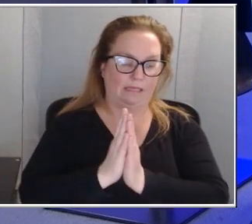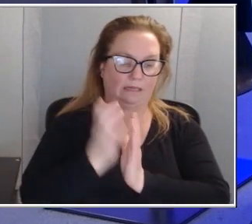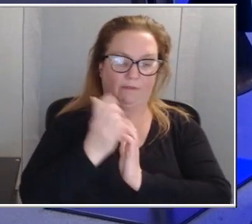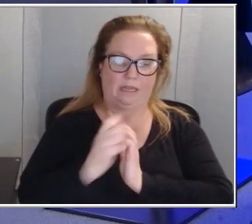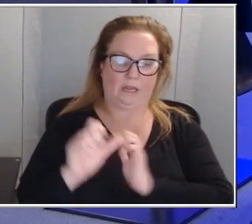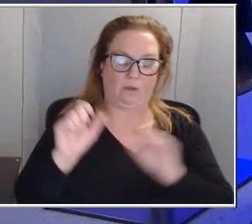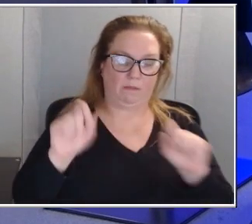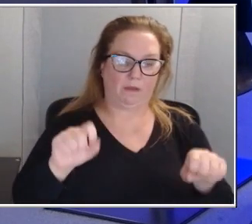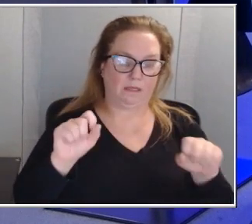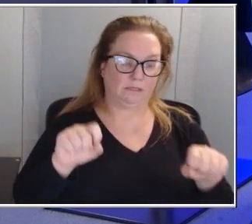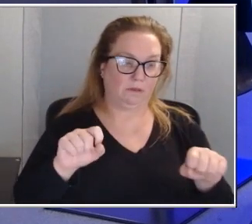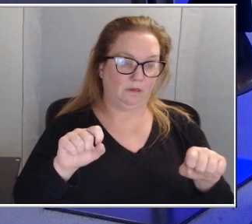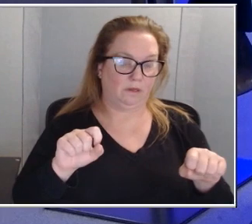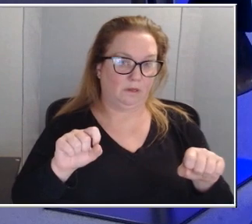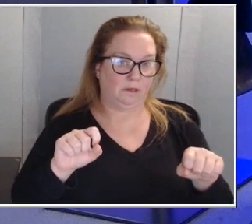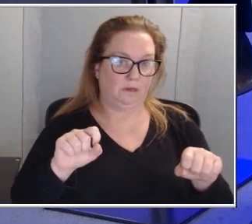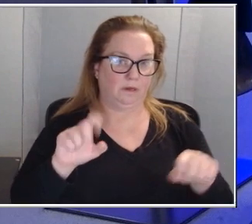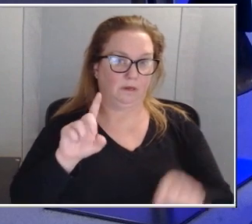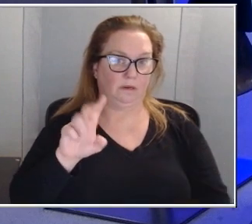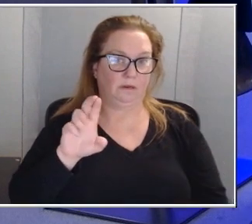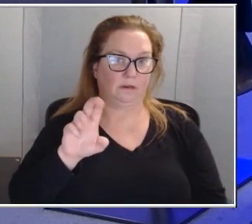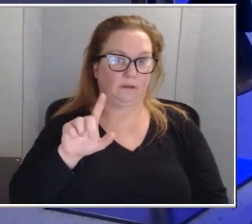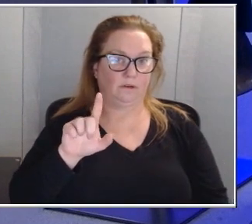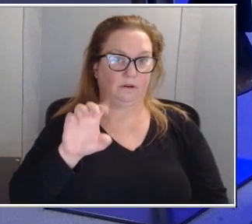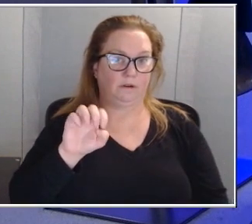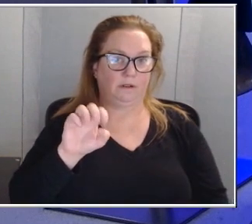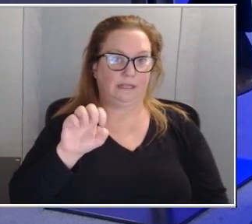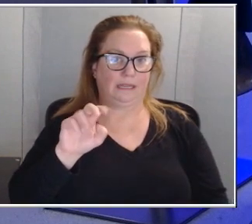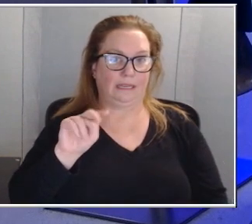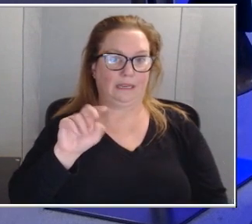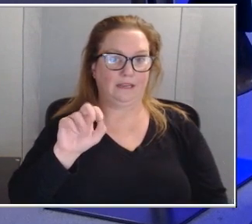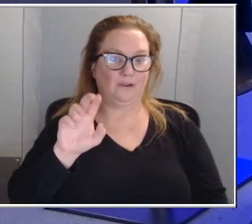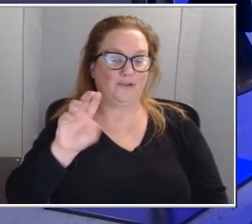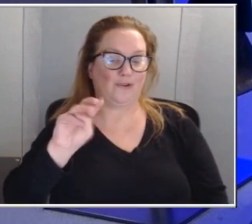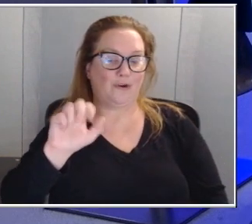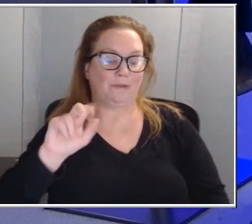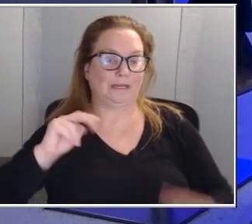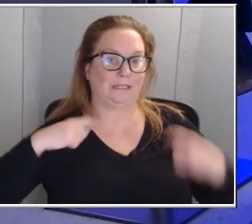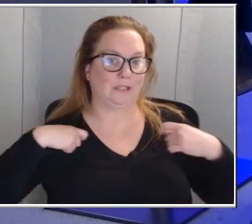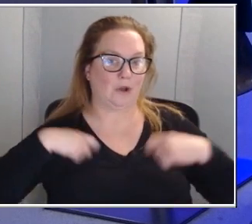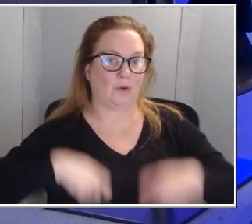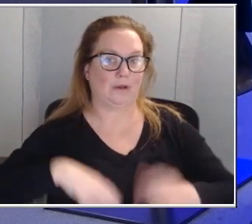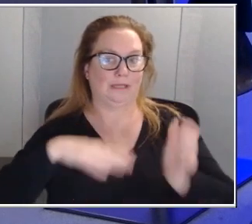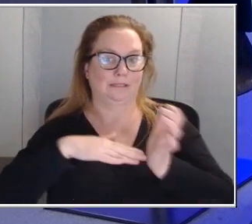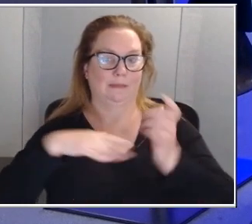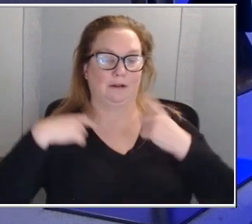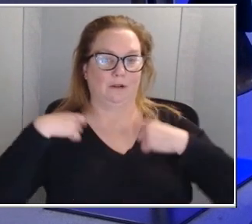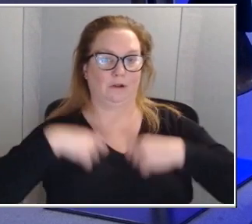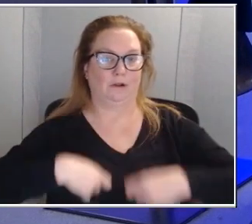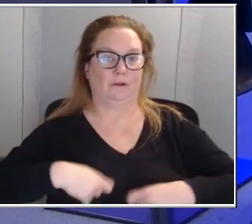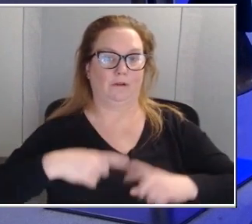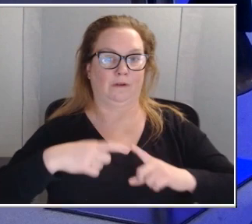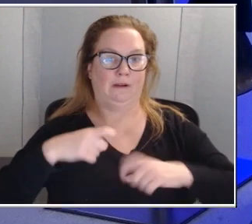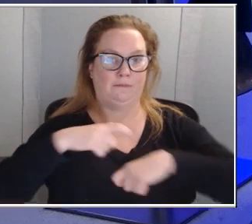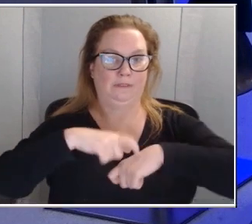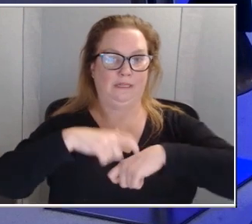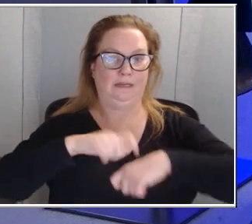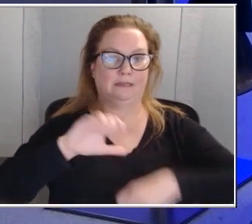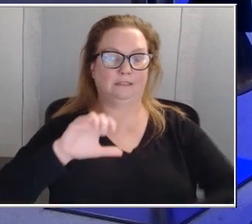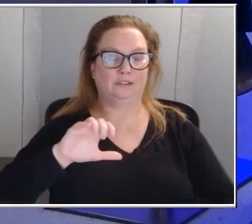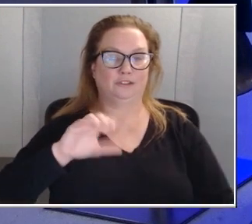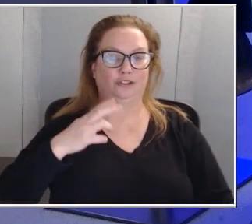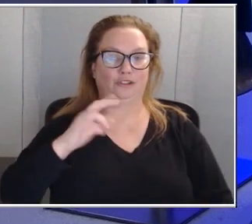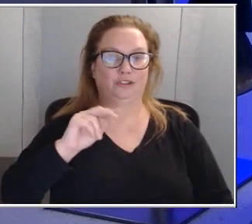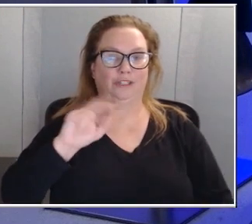possible to get one of Dr. Lee Norman's white coats, his white medical coat, from his time here as Chief Medical